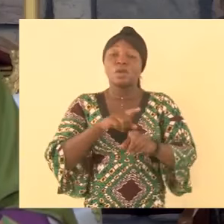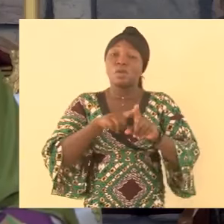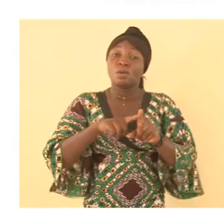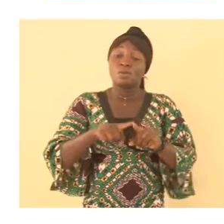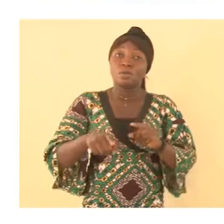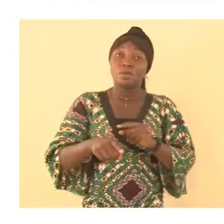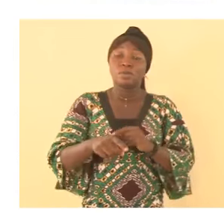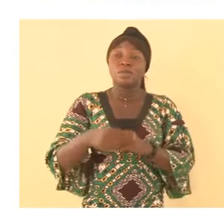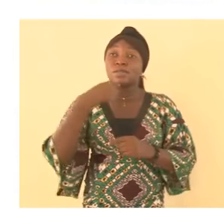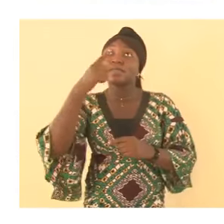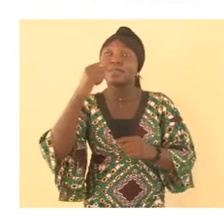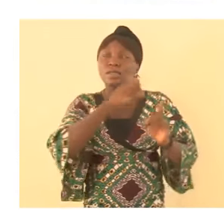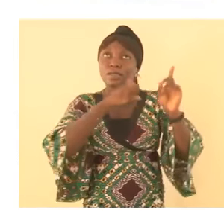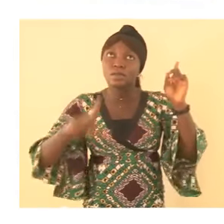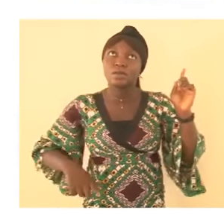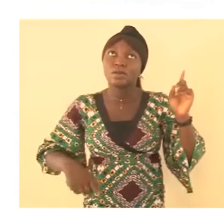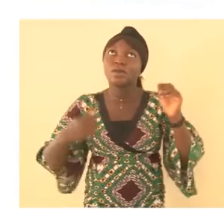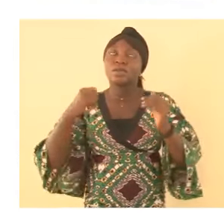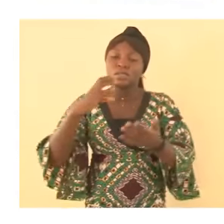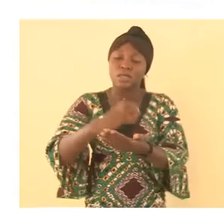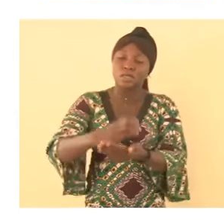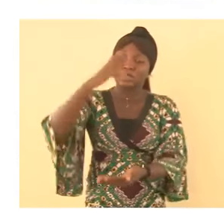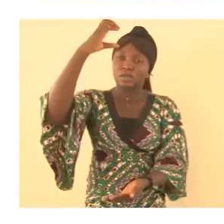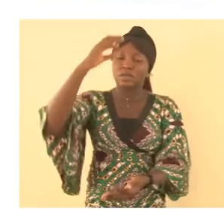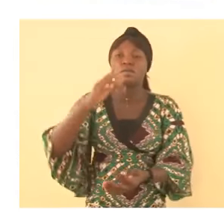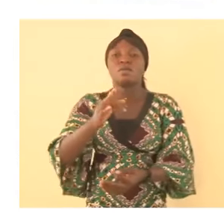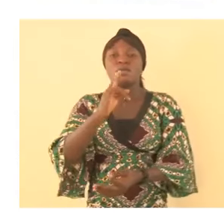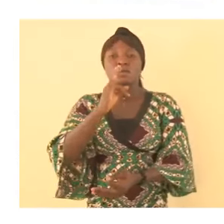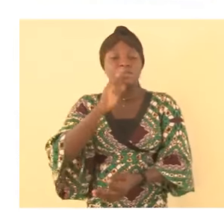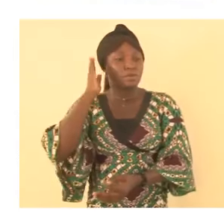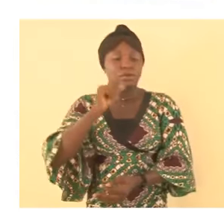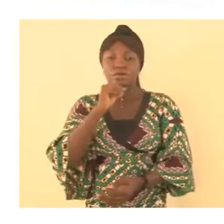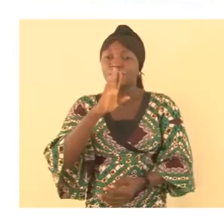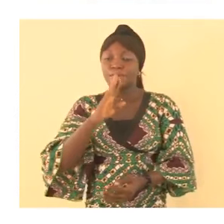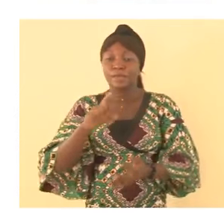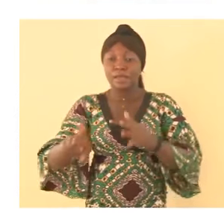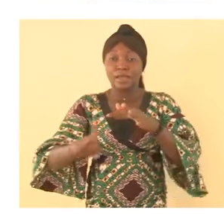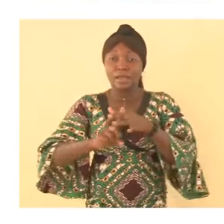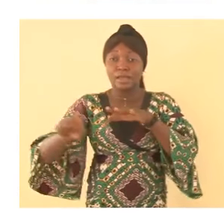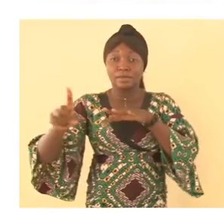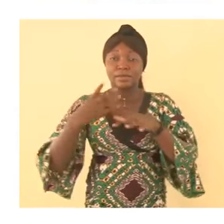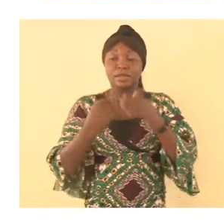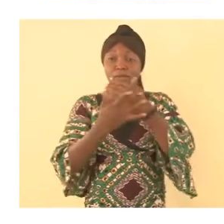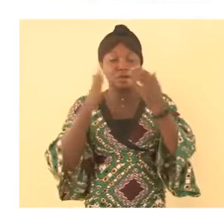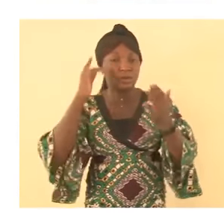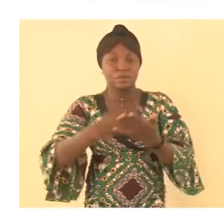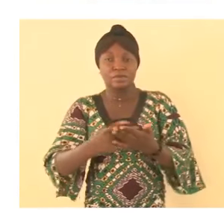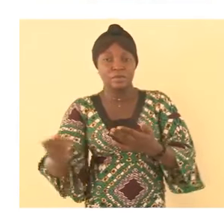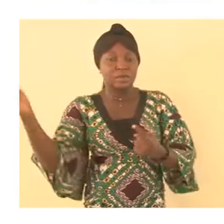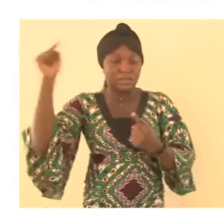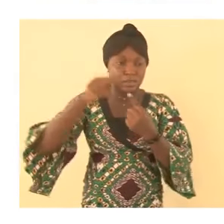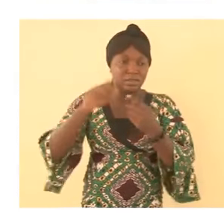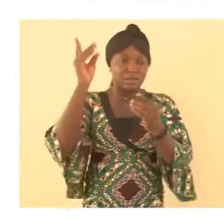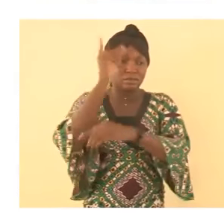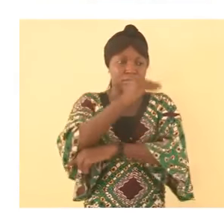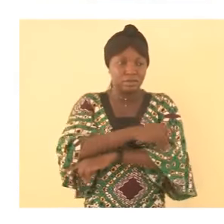For thus says the Lord, the jar of meal will not be emptied, the jug of oil will not fail until the day